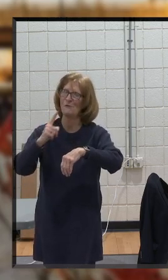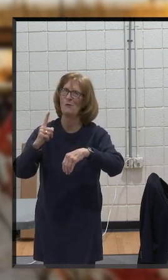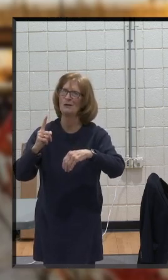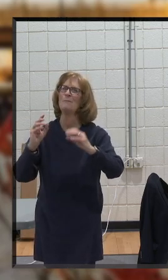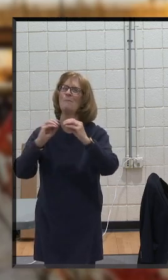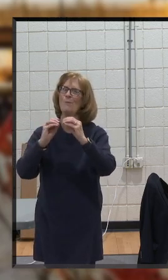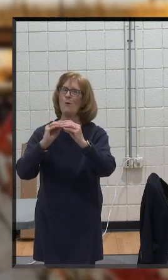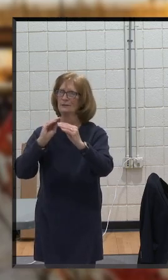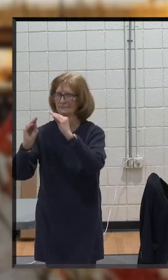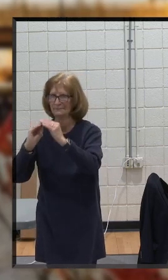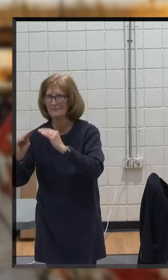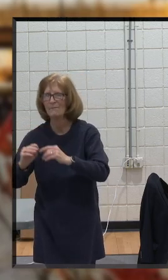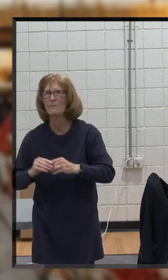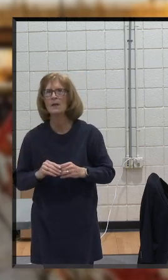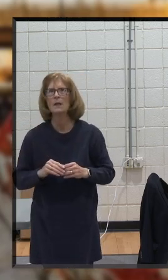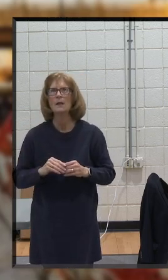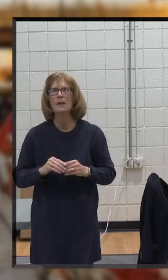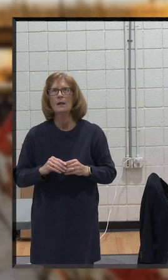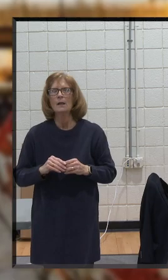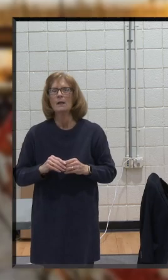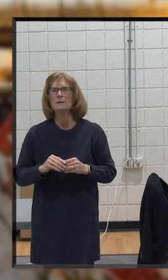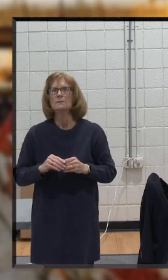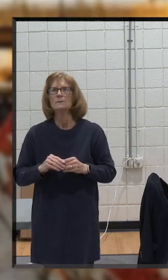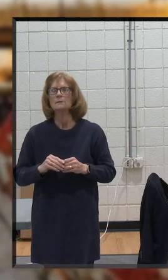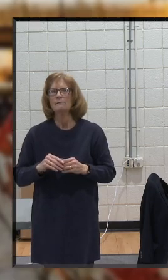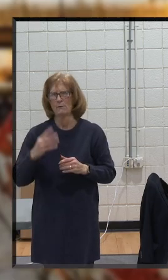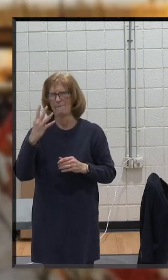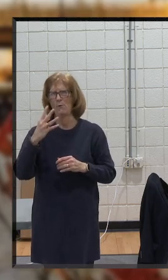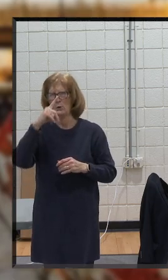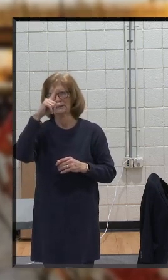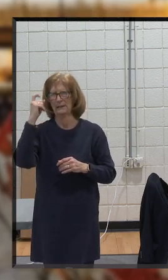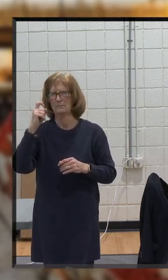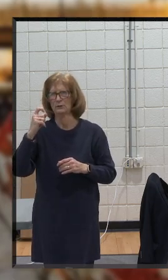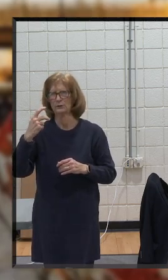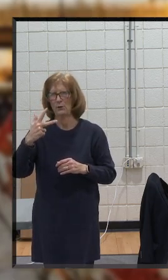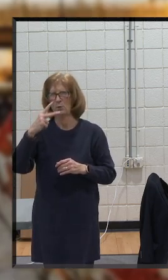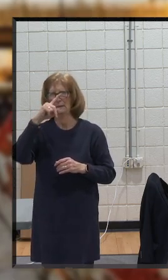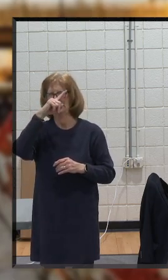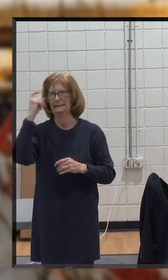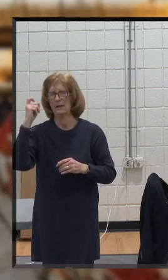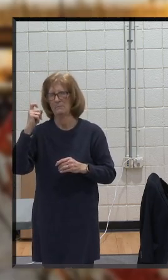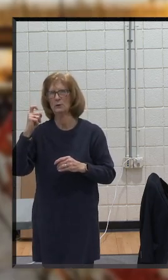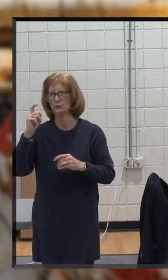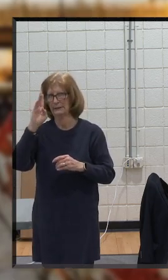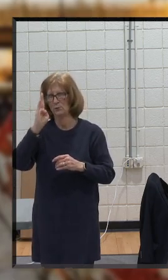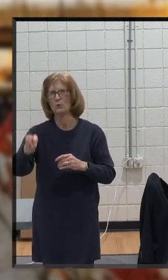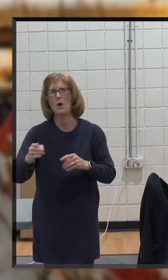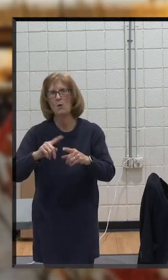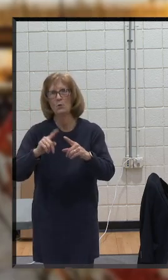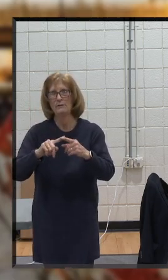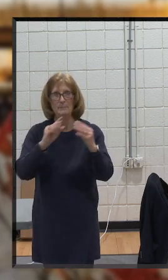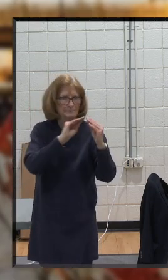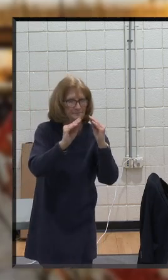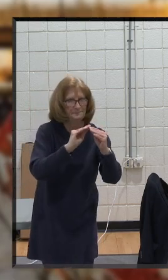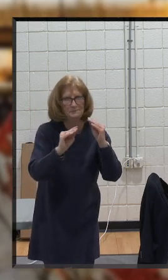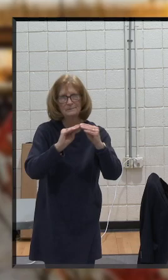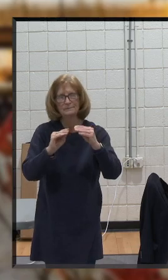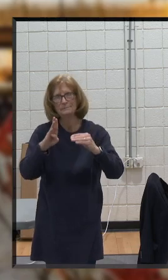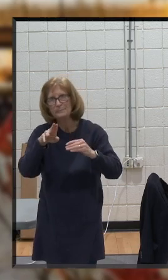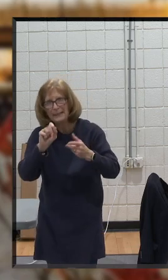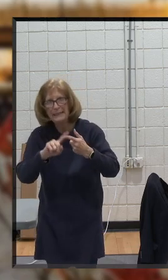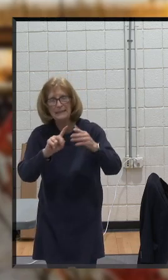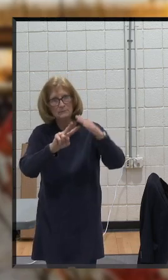know, we've been out there the last 3 or 4 summers now, repairing different steel beams underneath the deck and repairing the